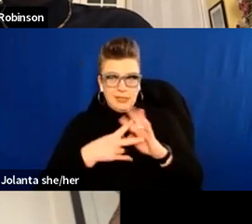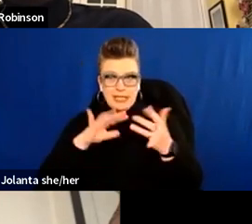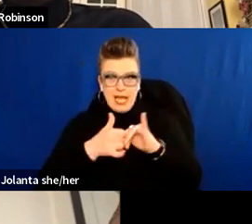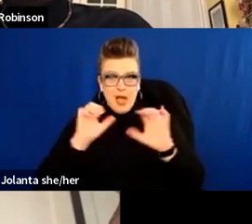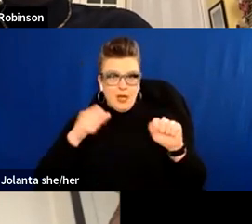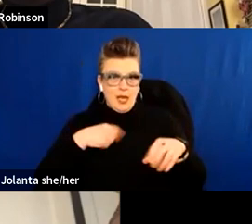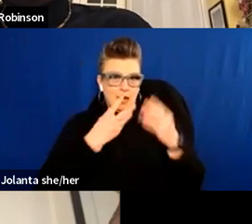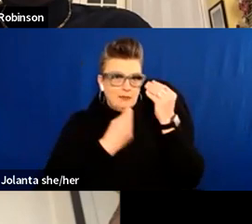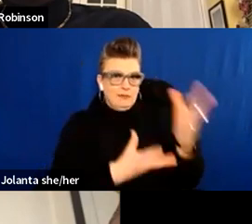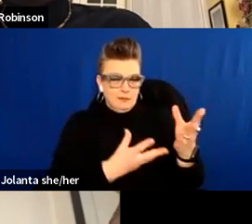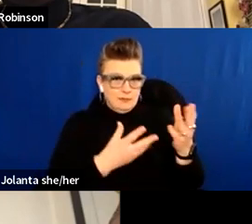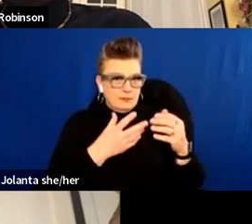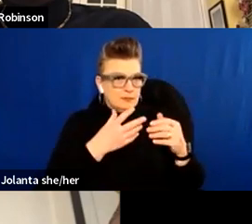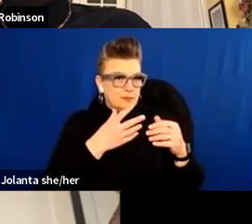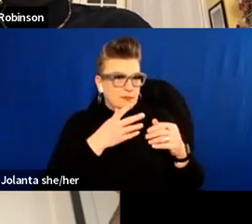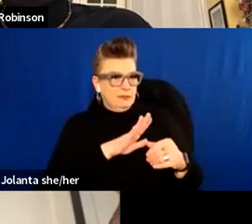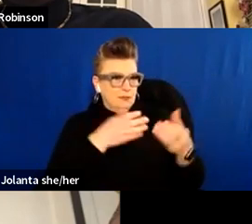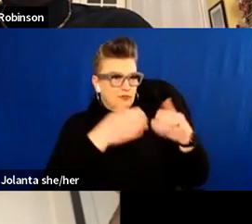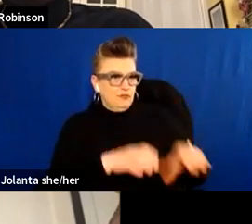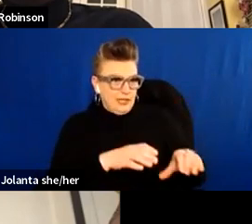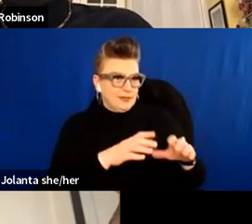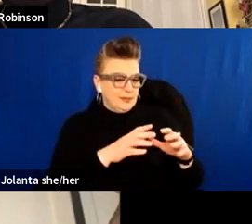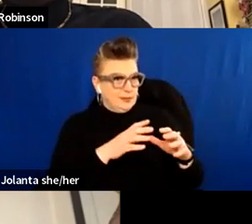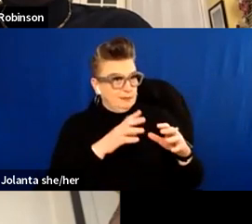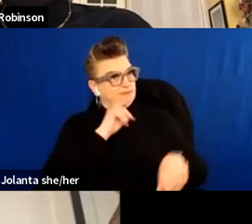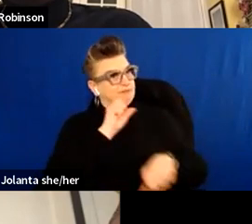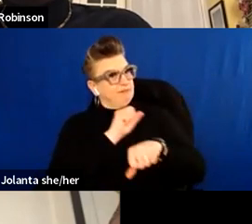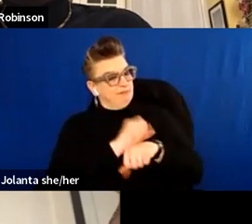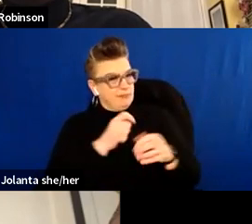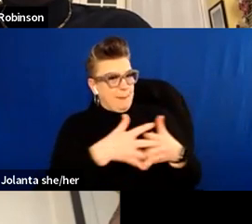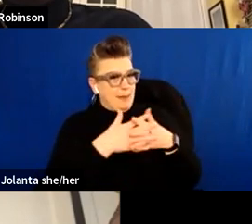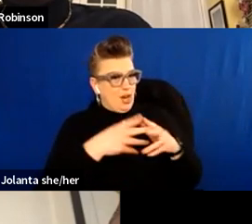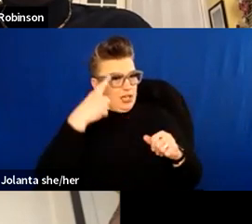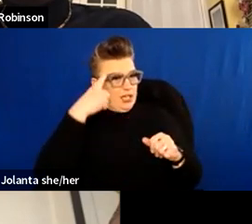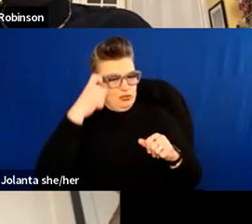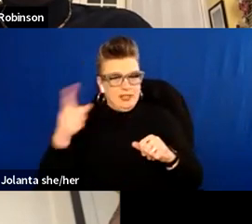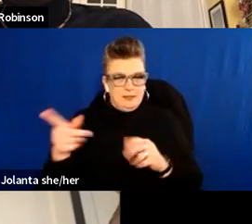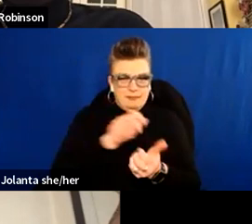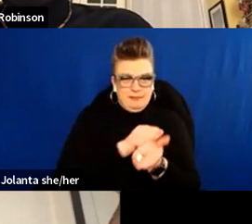excuse me afraid you're past your time if you could please wrap up um